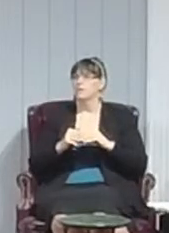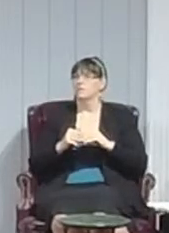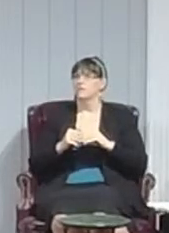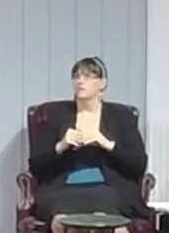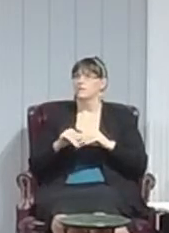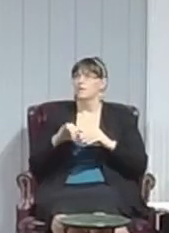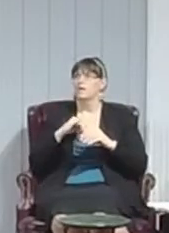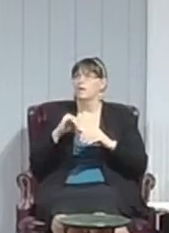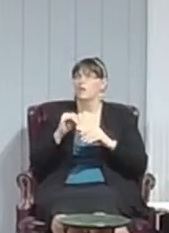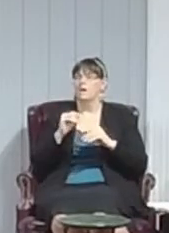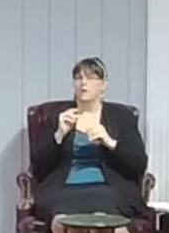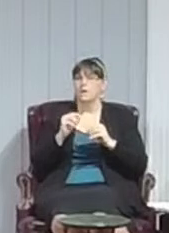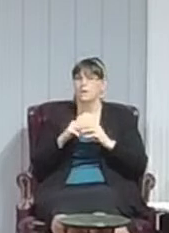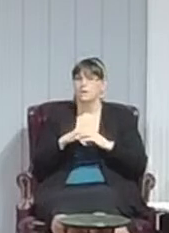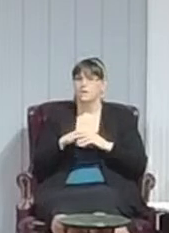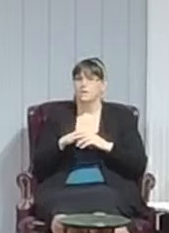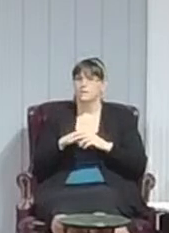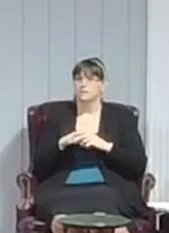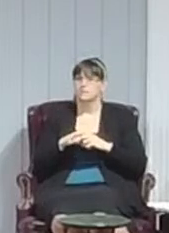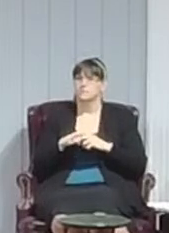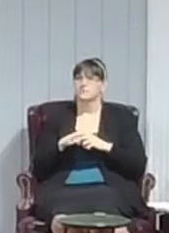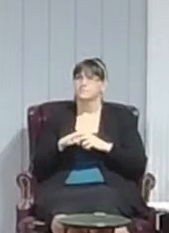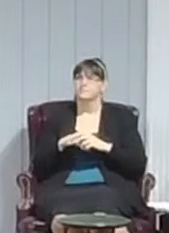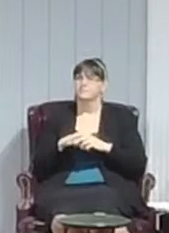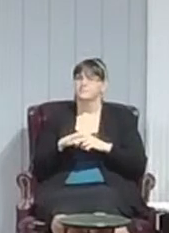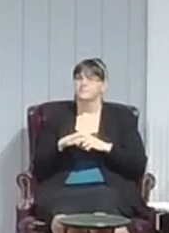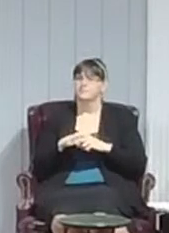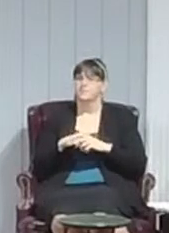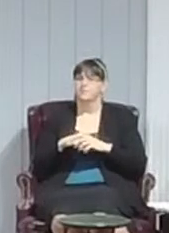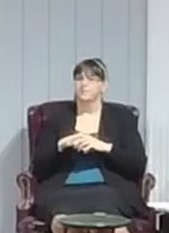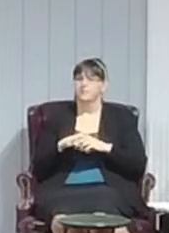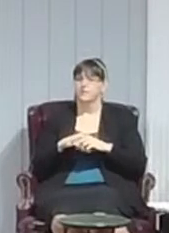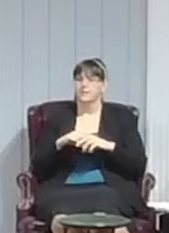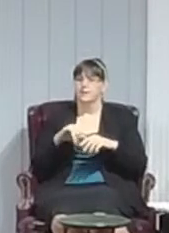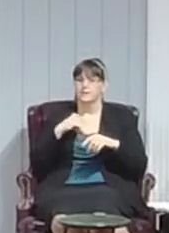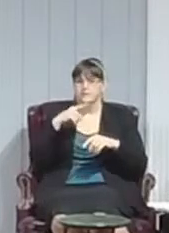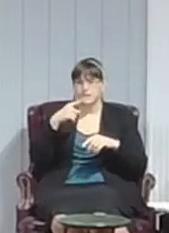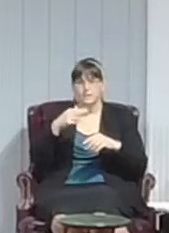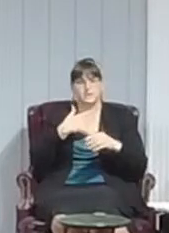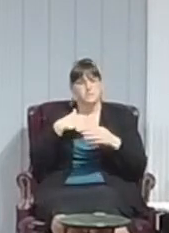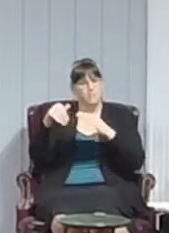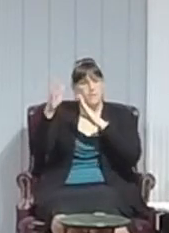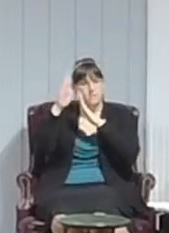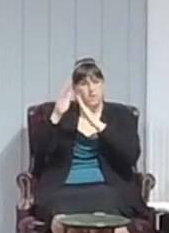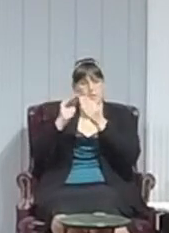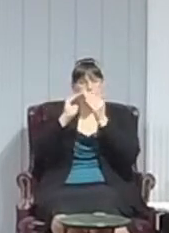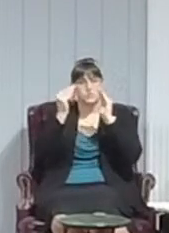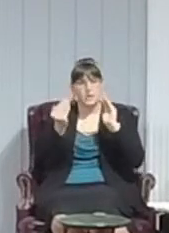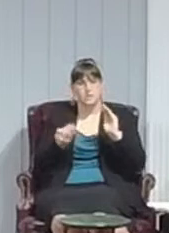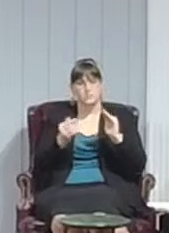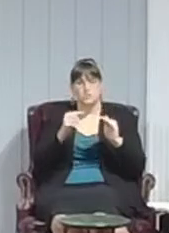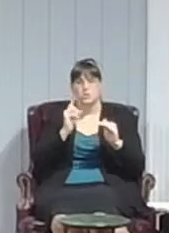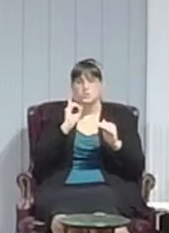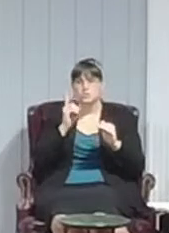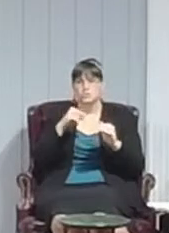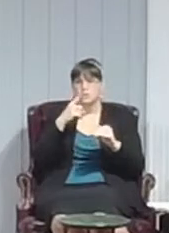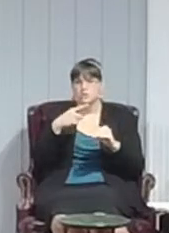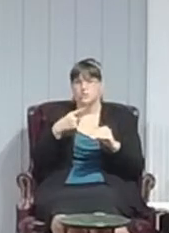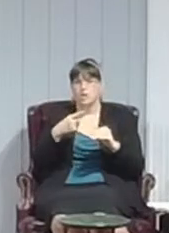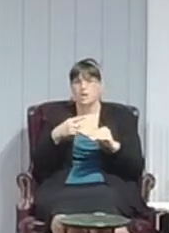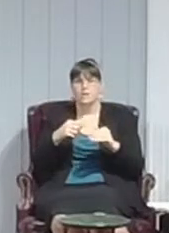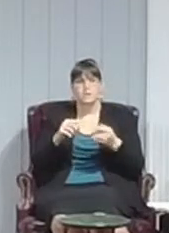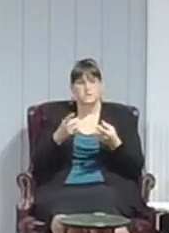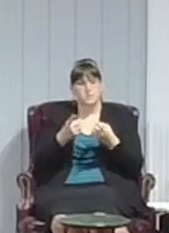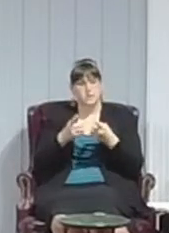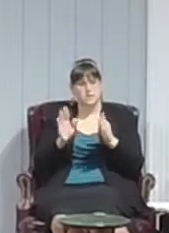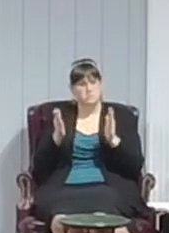I debated whether I ought to say that. Now, you know, it says in my Father's house, and should I try to make a distinction between the Father's house and heaven? I don't